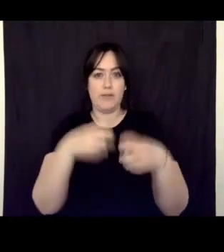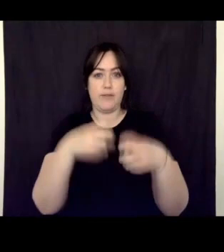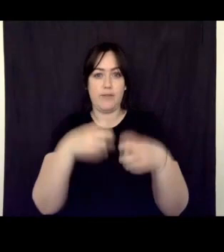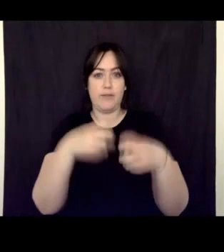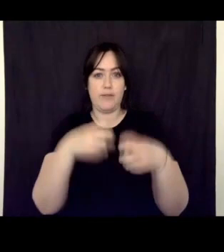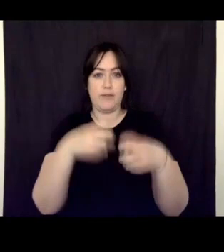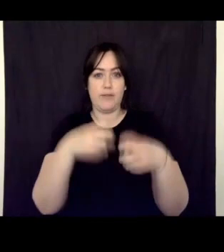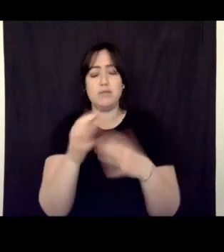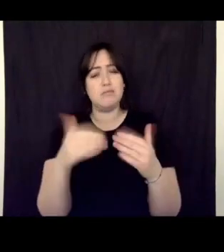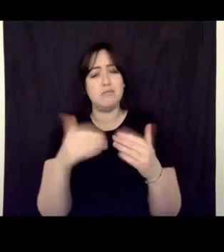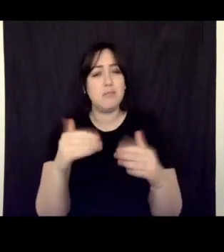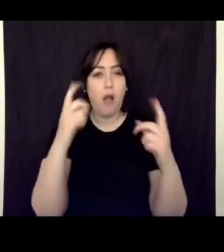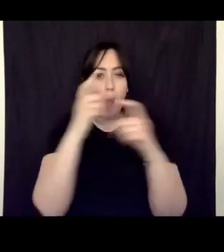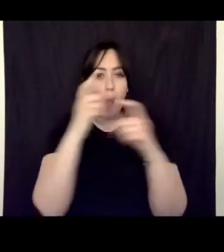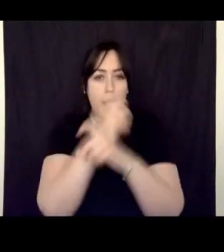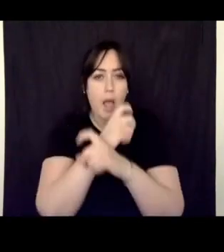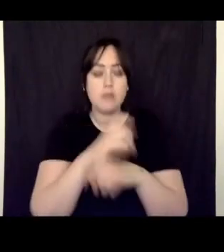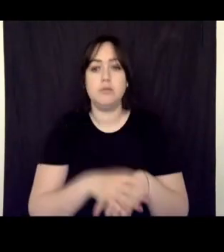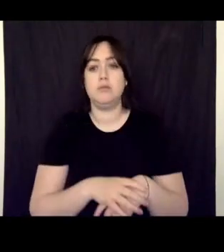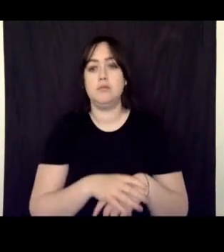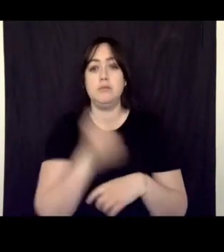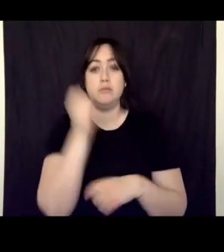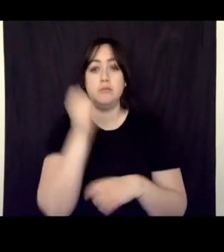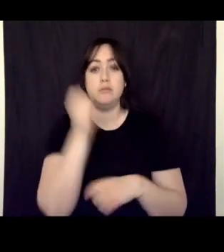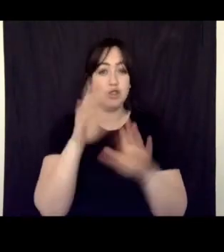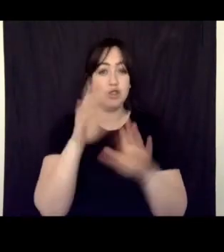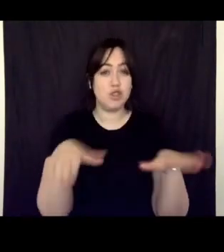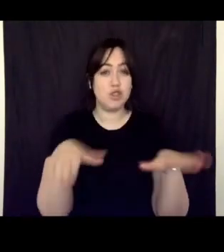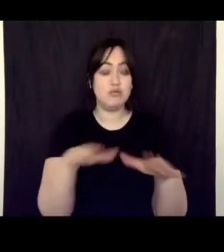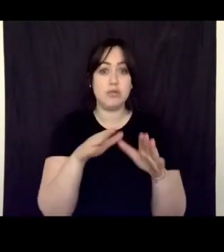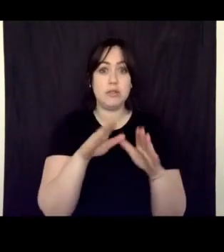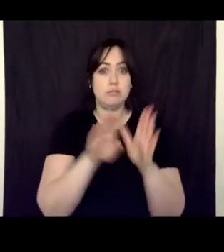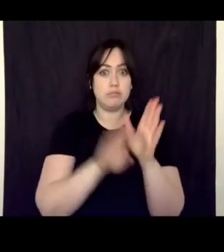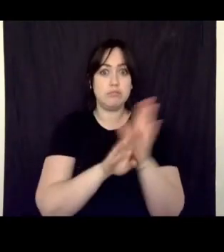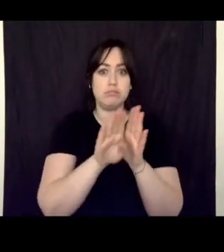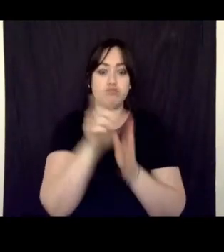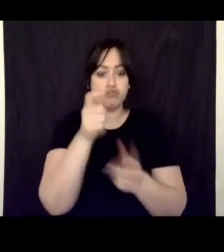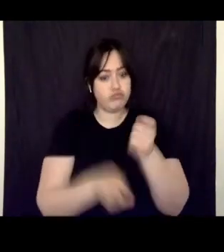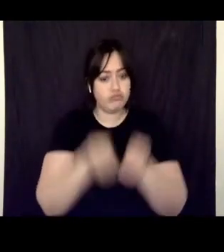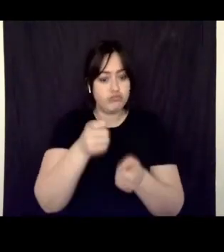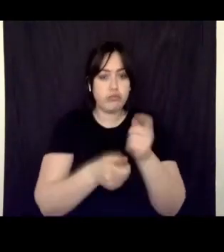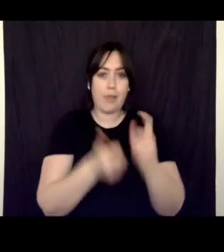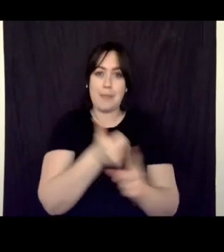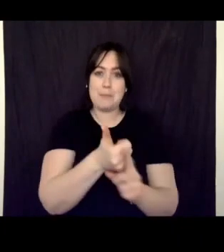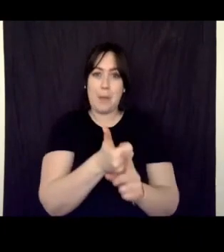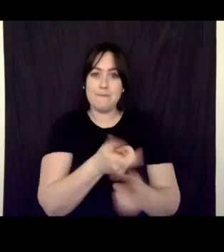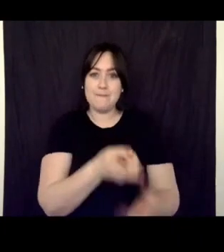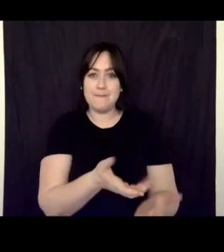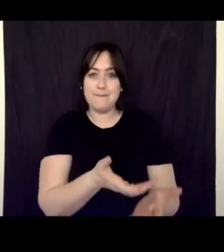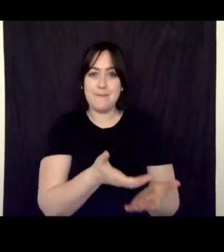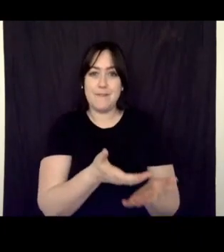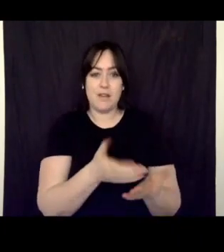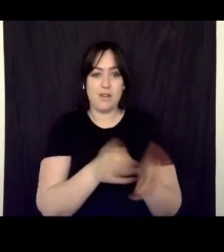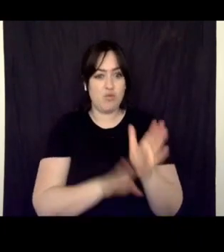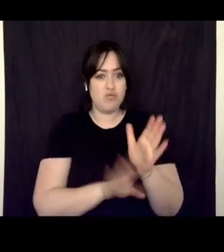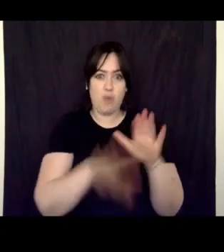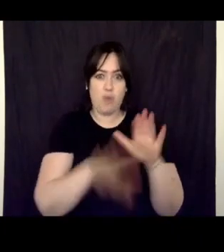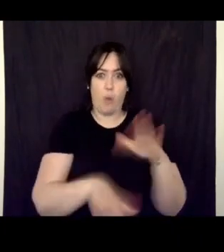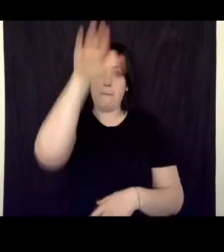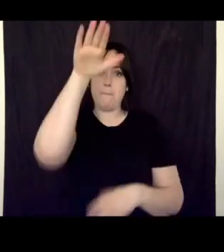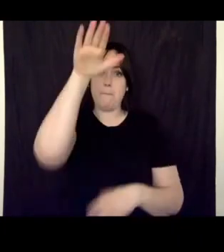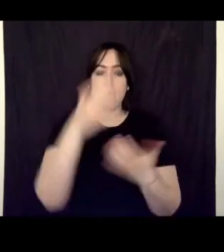reasons. Children are in a constant process of development, so it's particularly difficult to distinguish